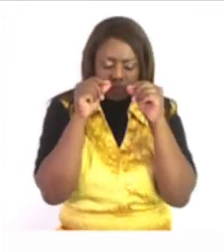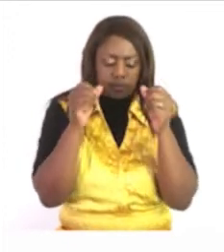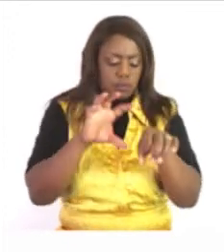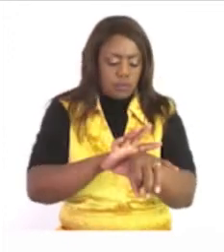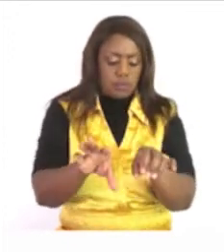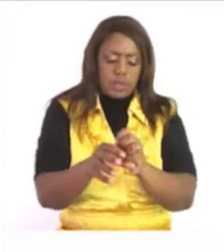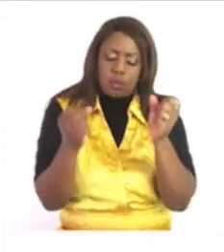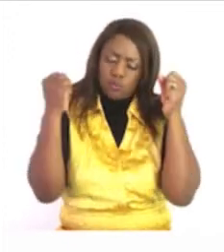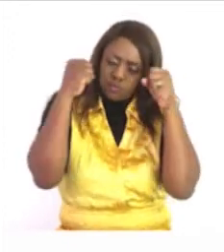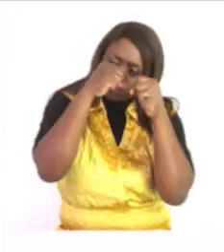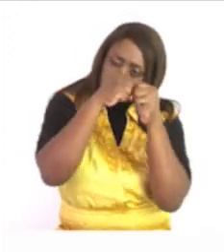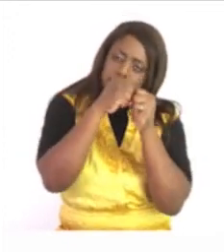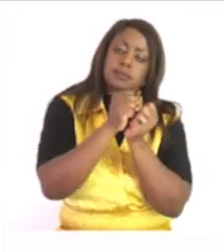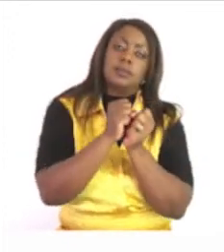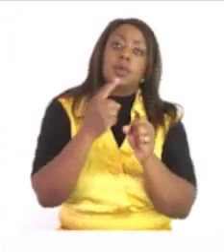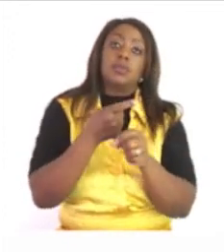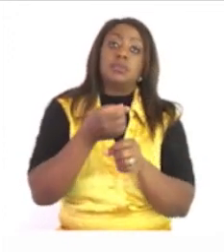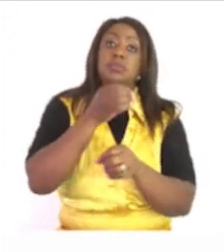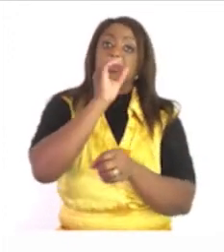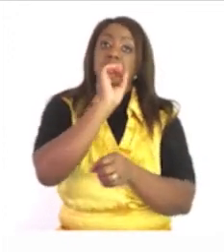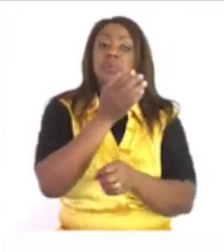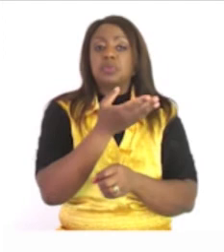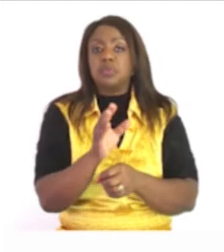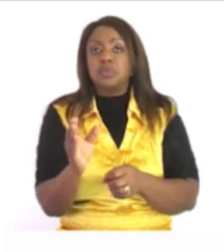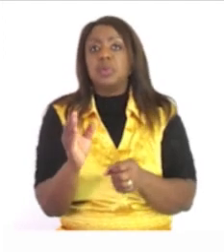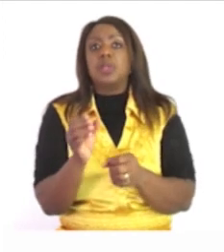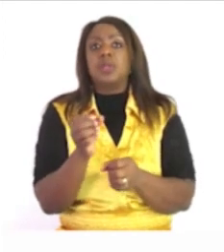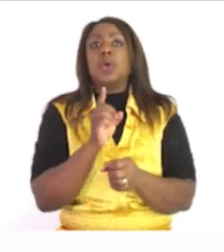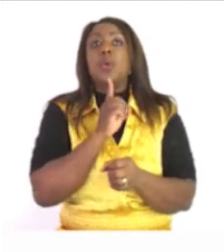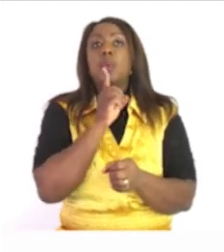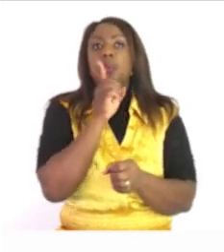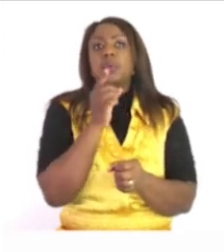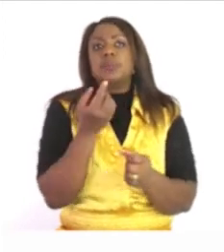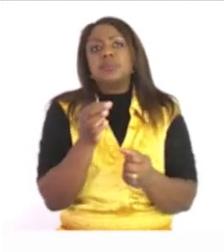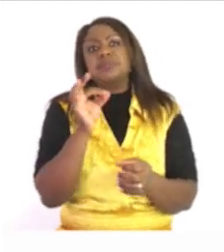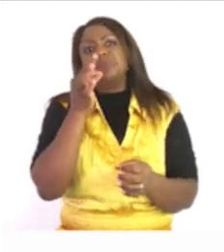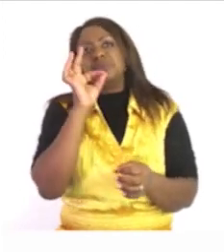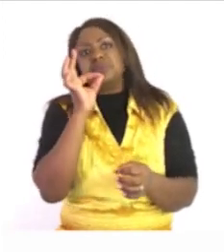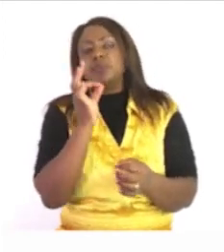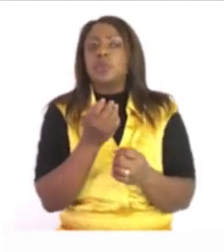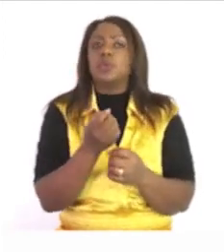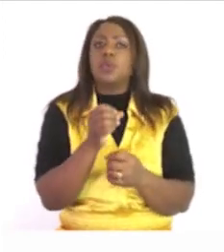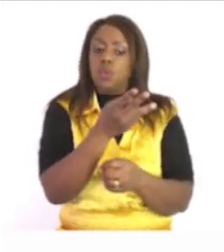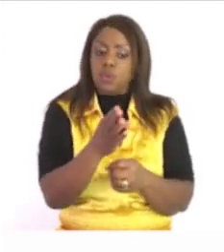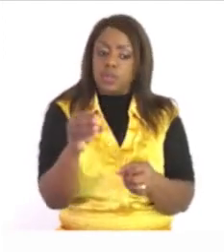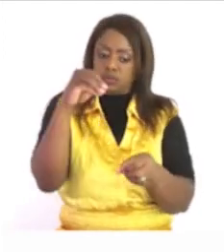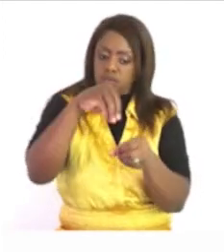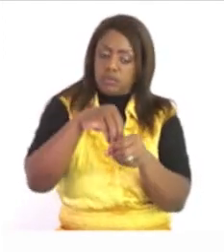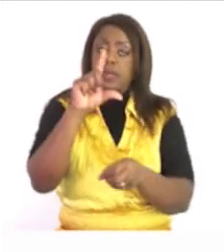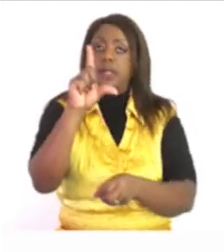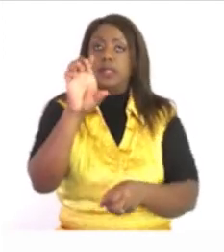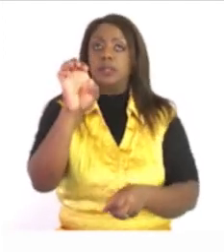warm. Drink a lot of fluids, especially hot drinks. Fluids, it will help to keep your